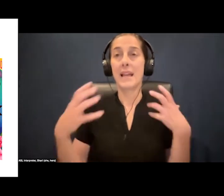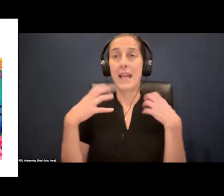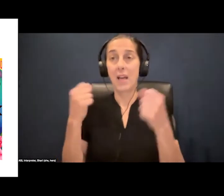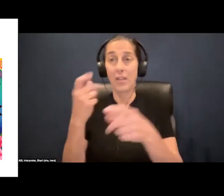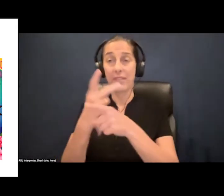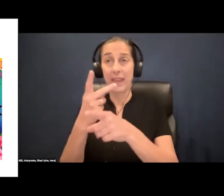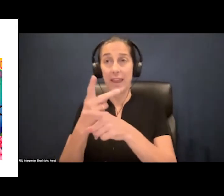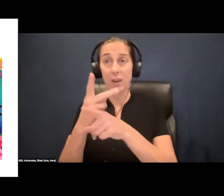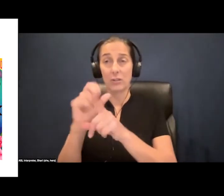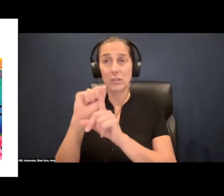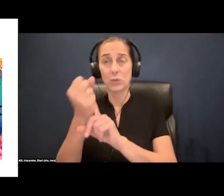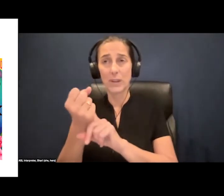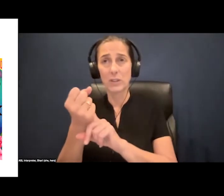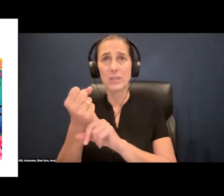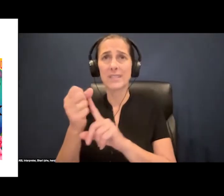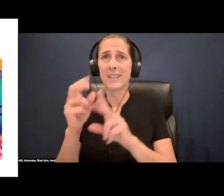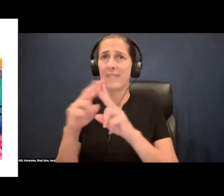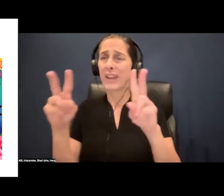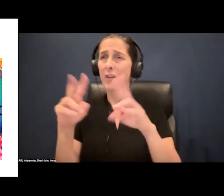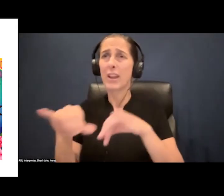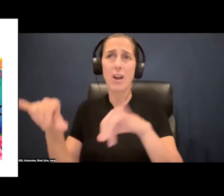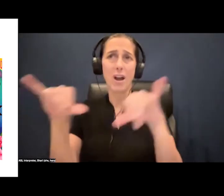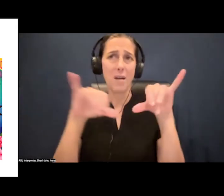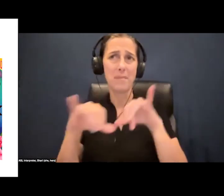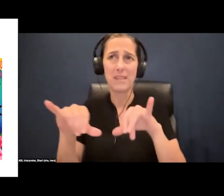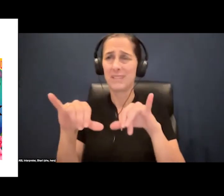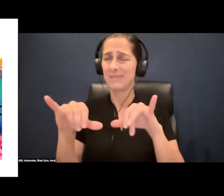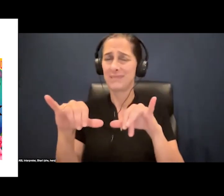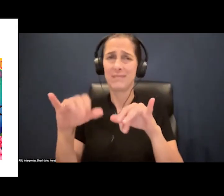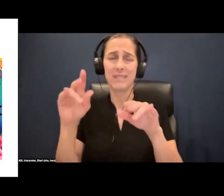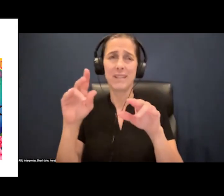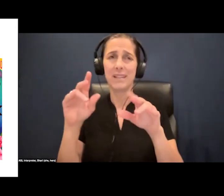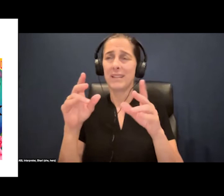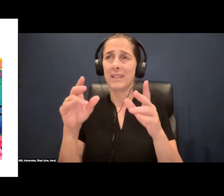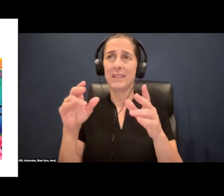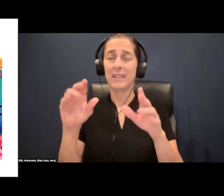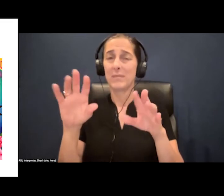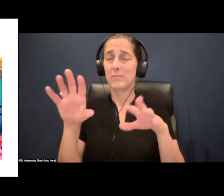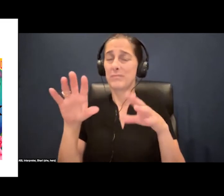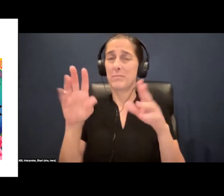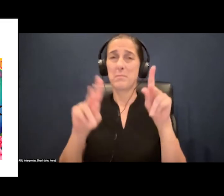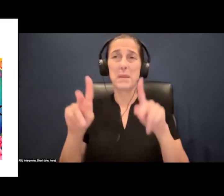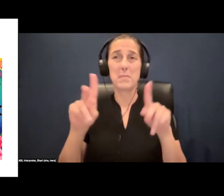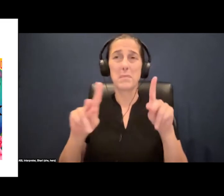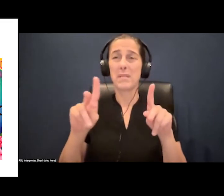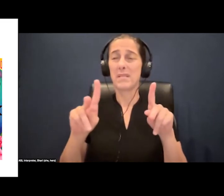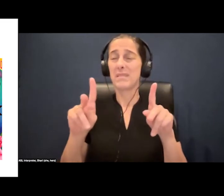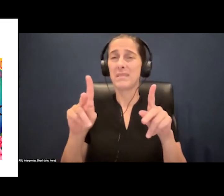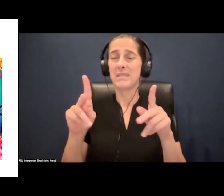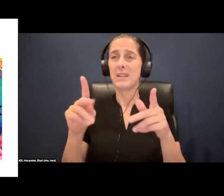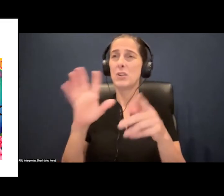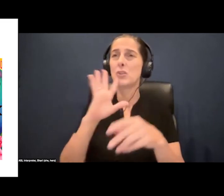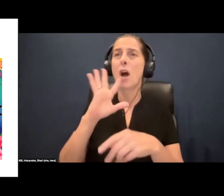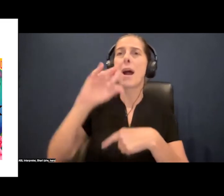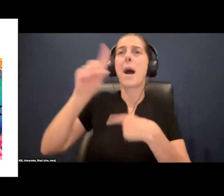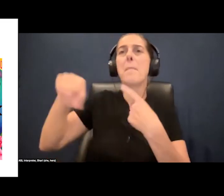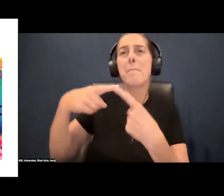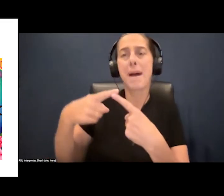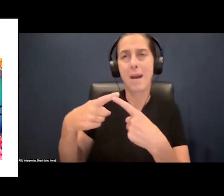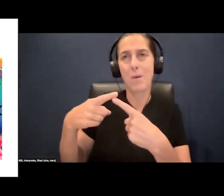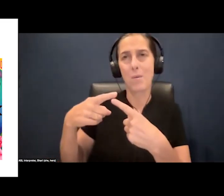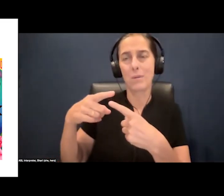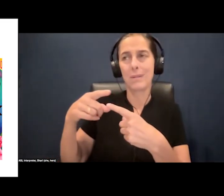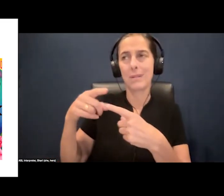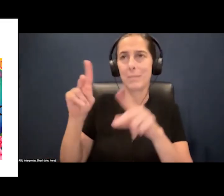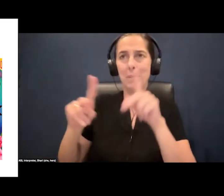settings for people in general, especially providers, to talk about people, to do